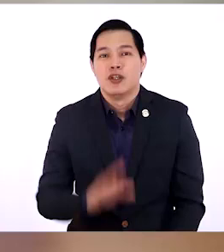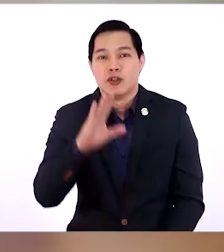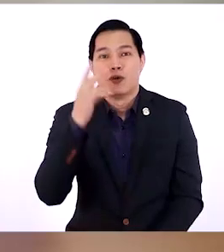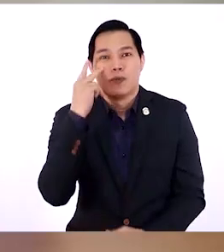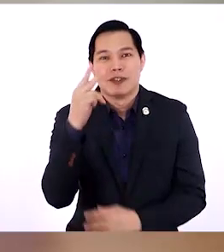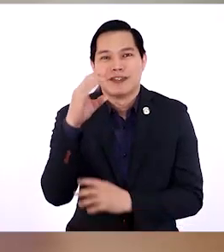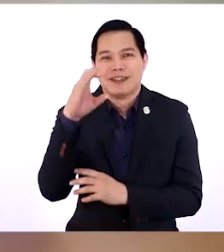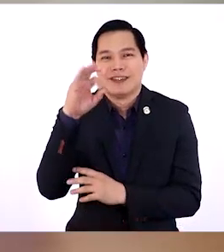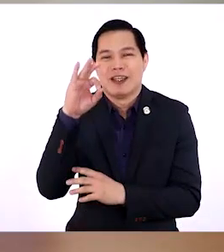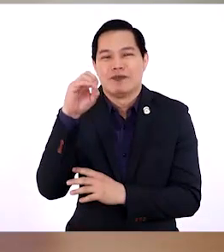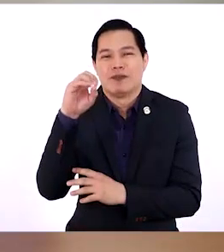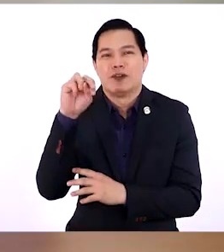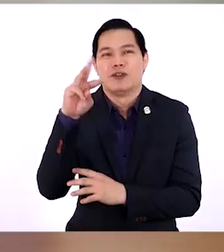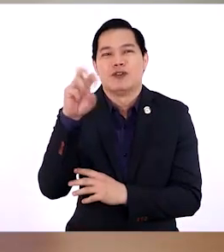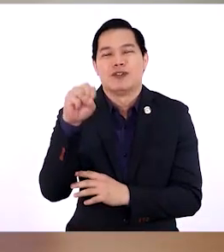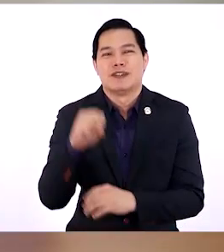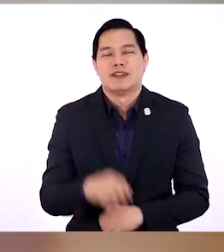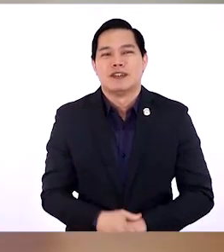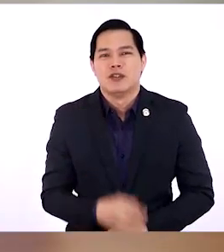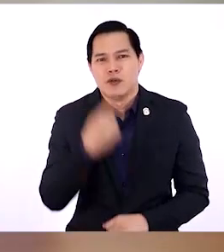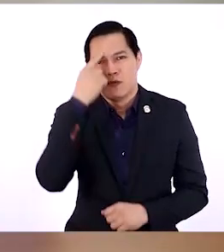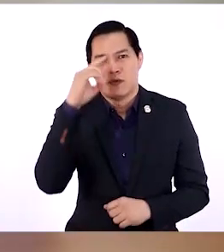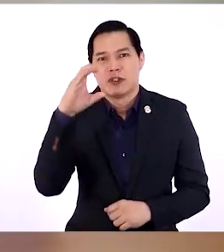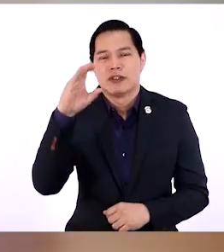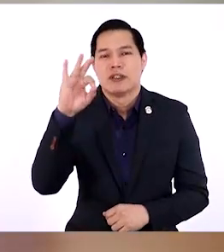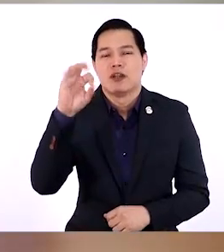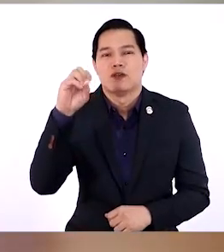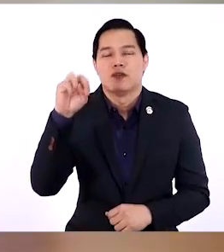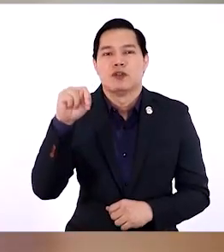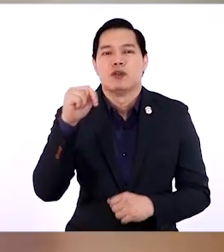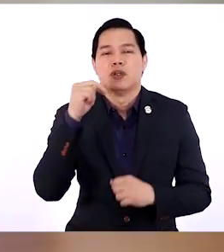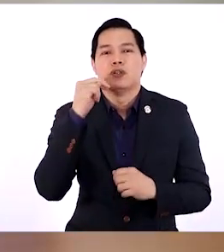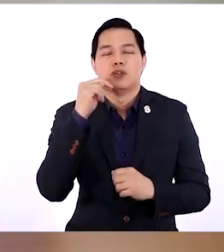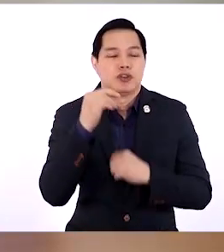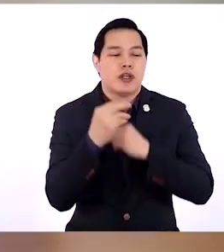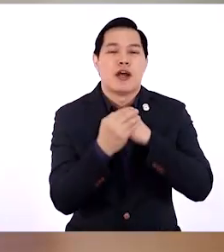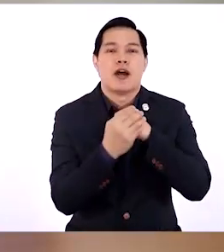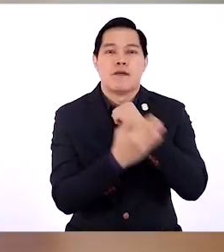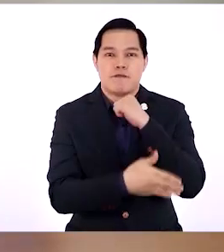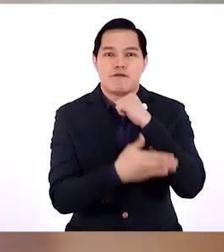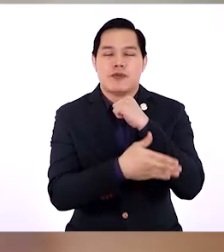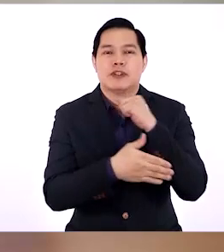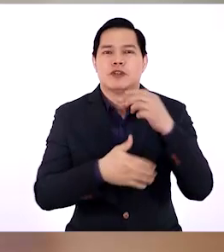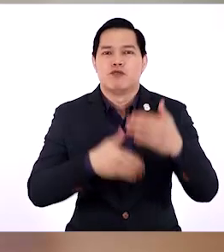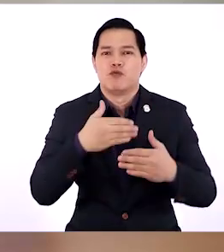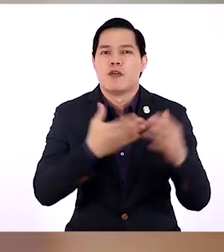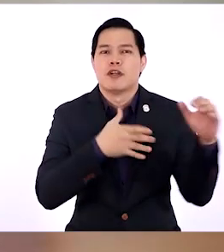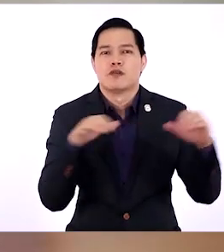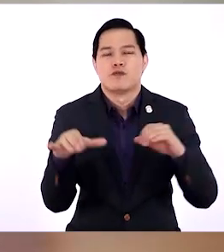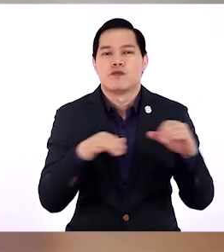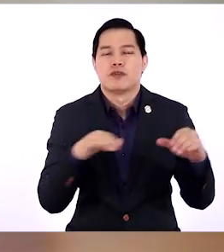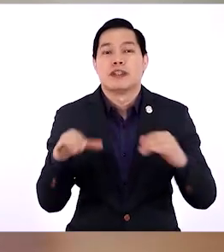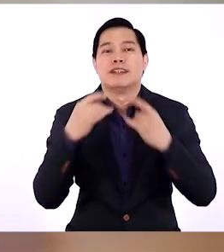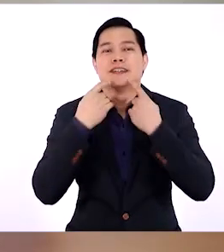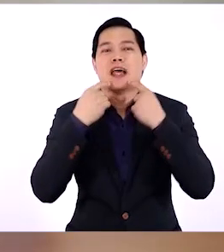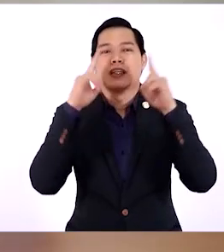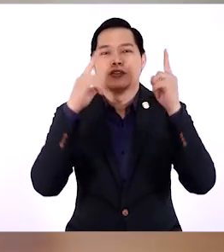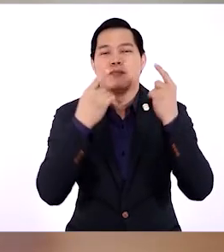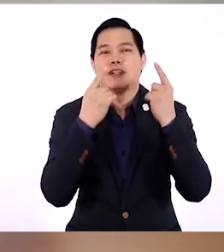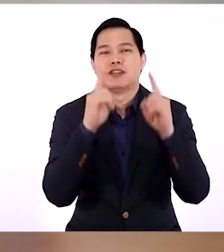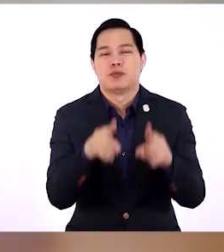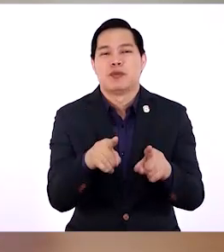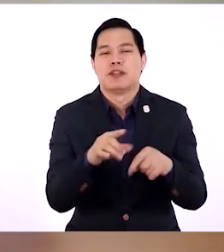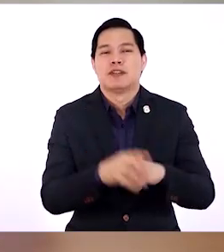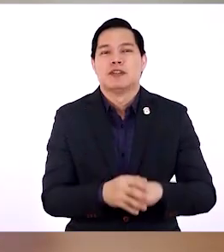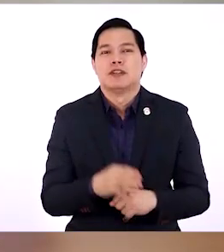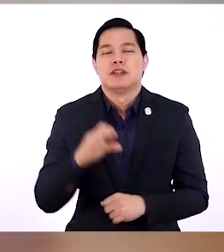You're watching CFO News. For CFO News Abroad, a series of activities were successfully held